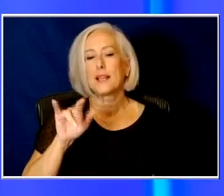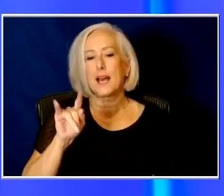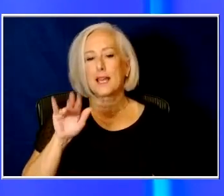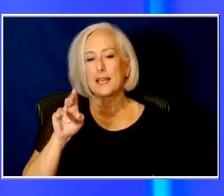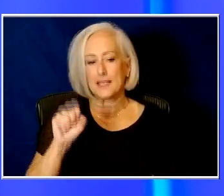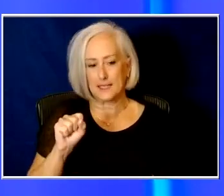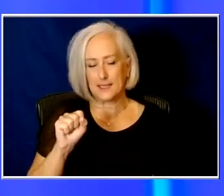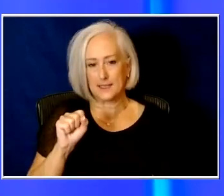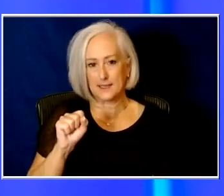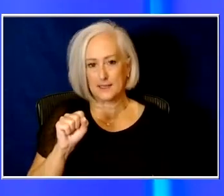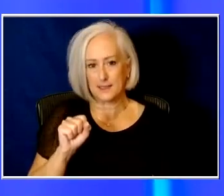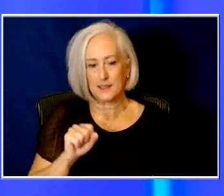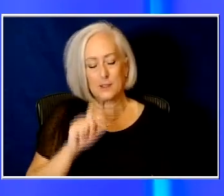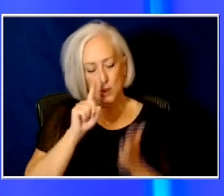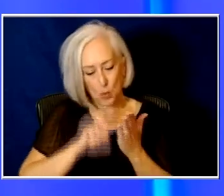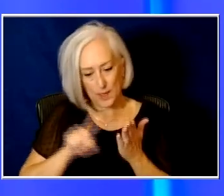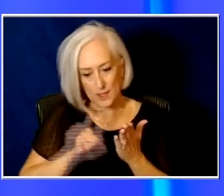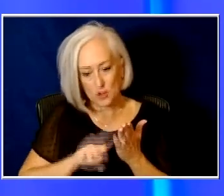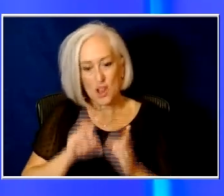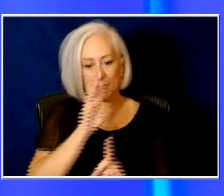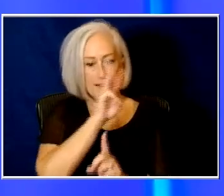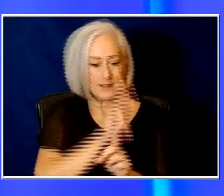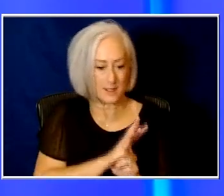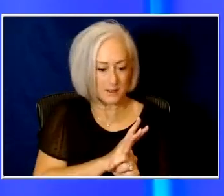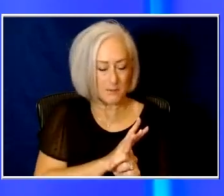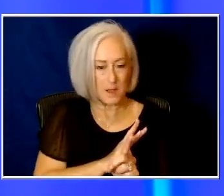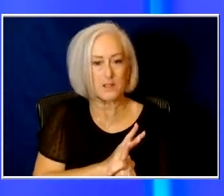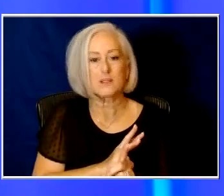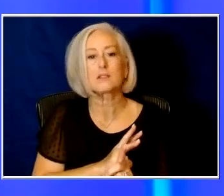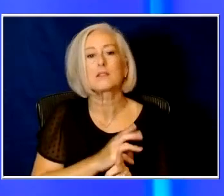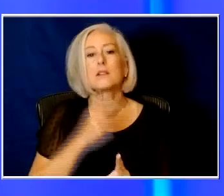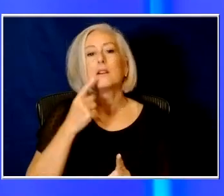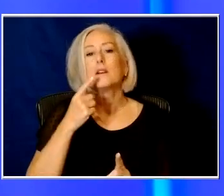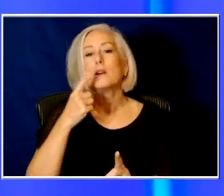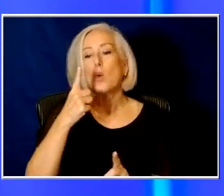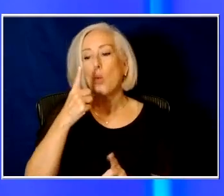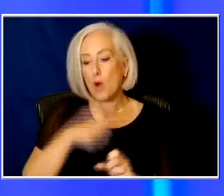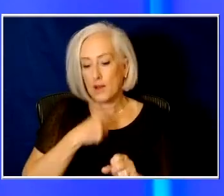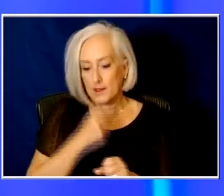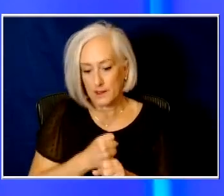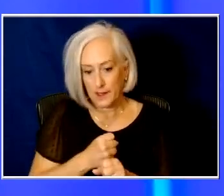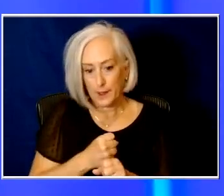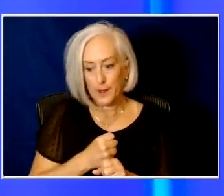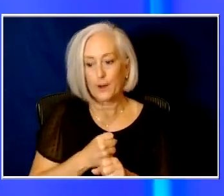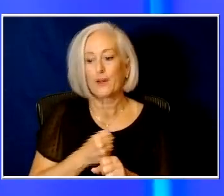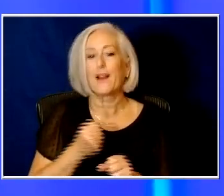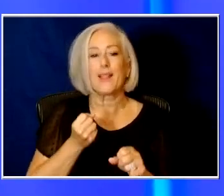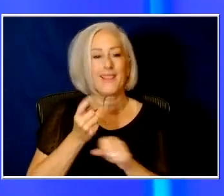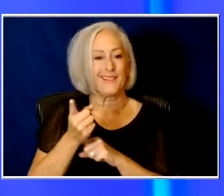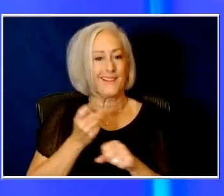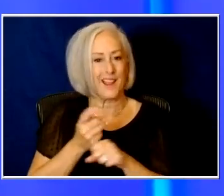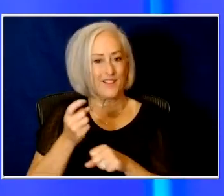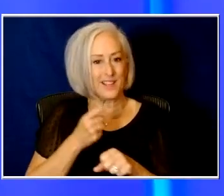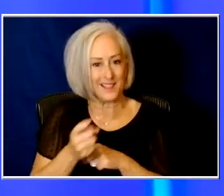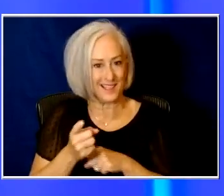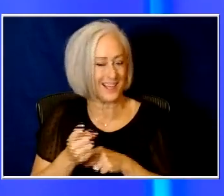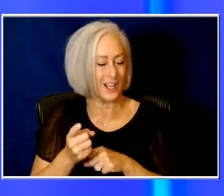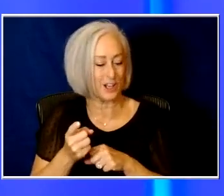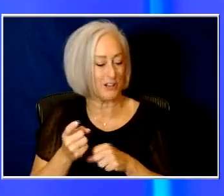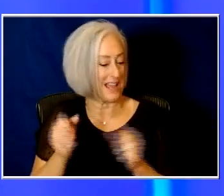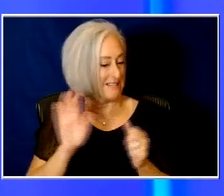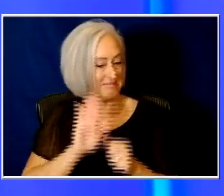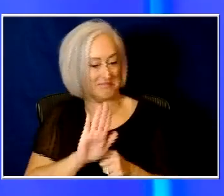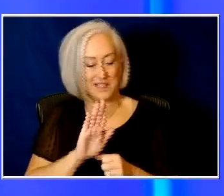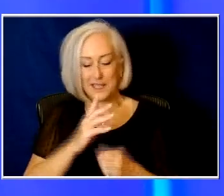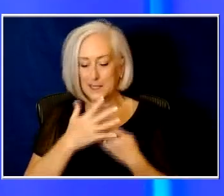on David at 6 months, 1 year, and once a year now for the past several years. And we now check mainly in his blood. Everything looks great. He's